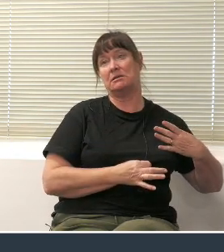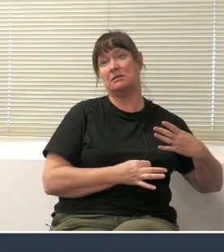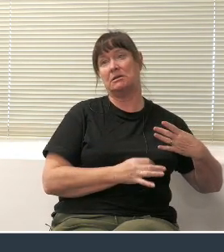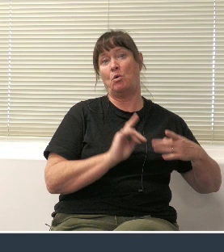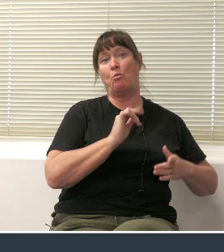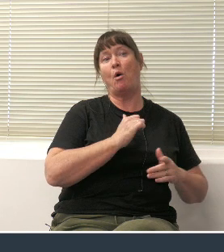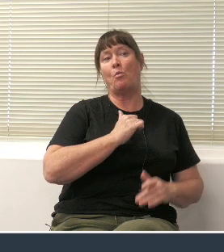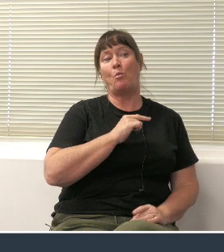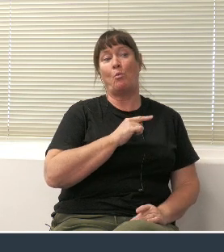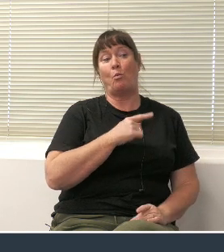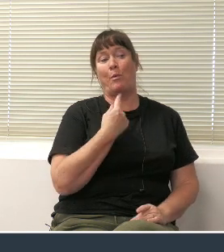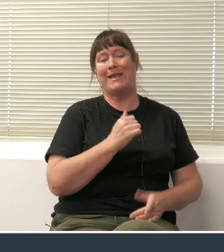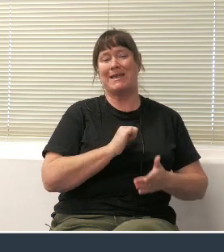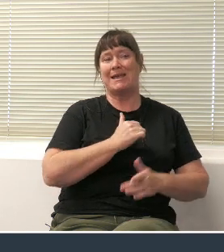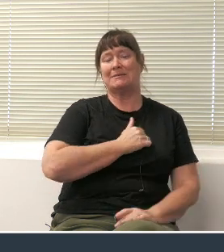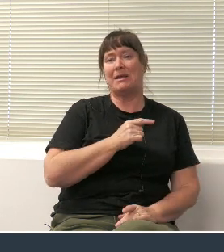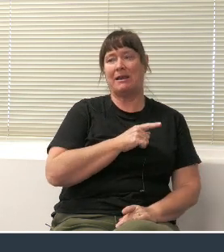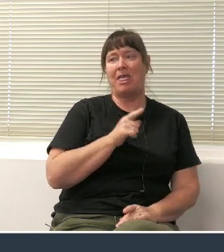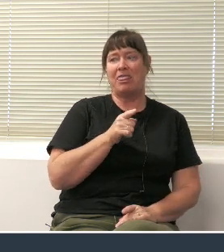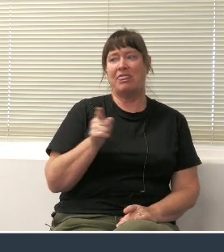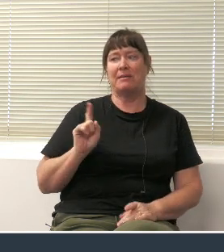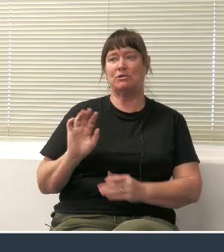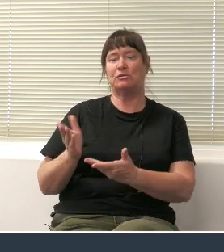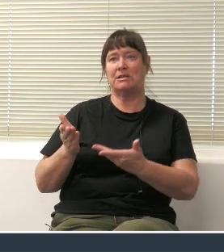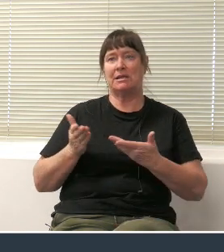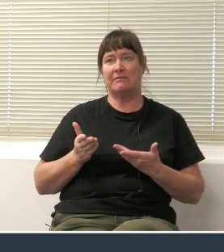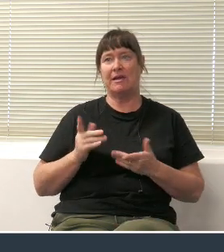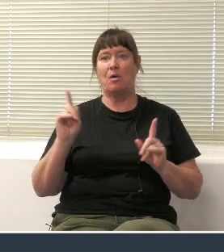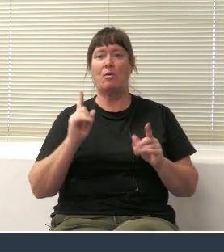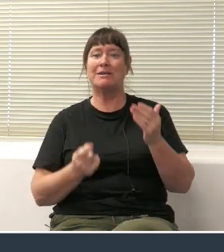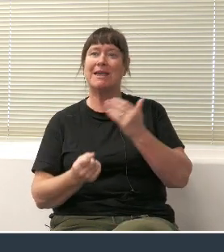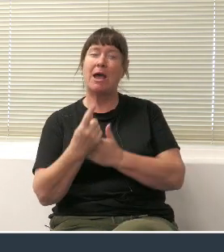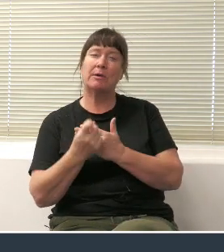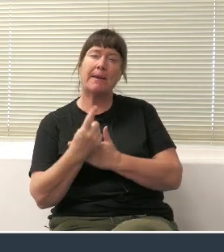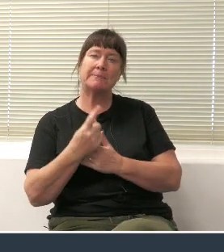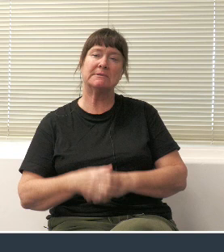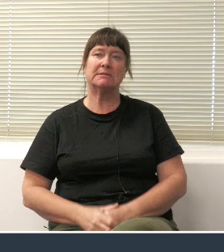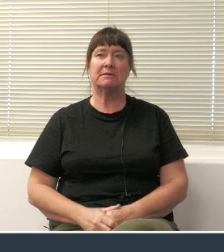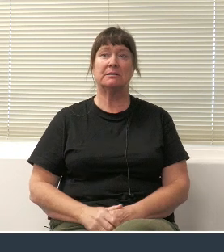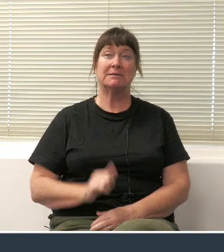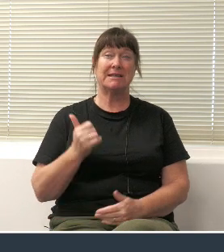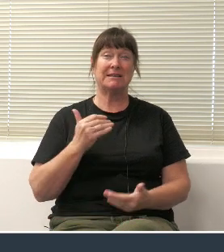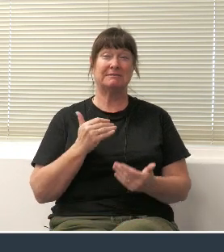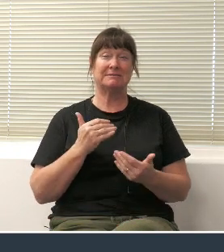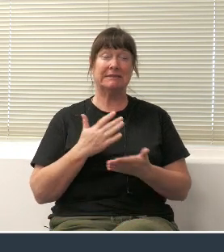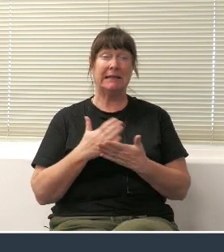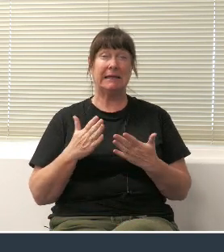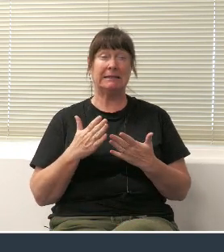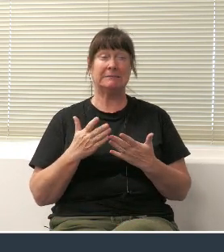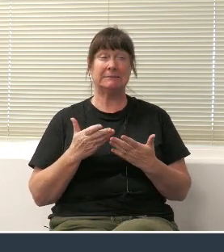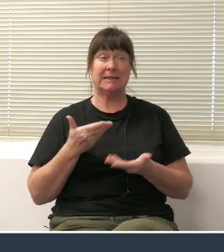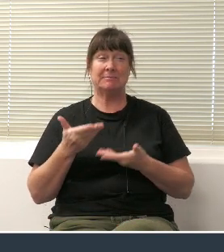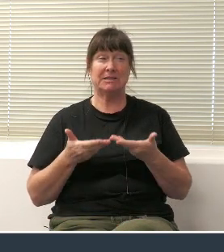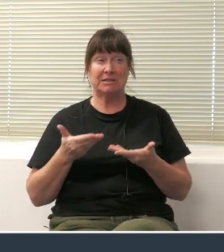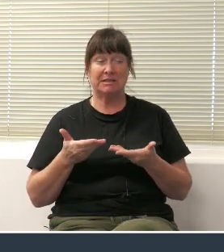actually expect them to deliver and what the outcome expectations are. Is that a fair